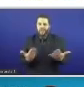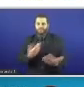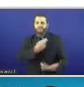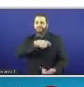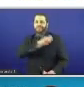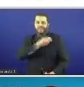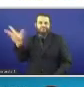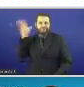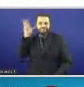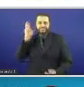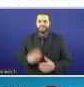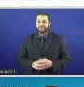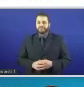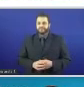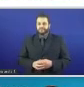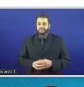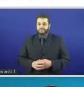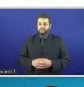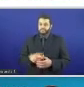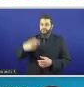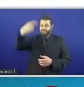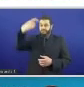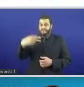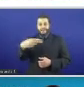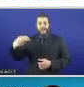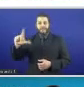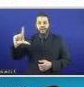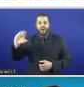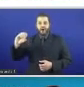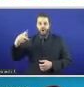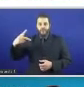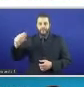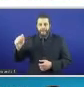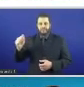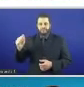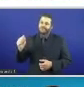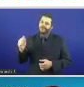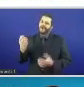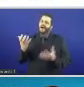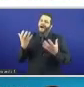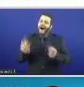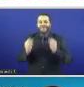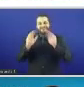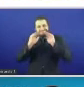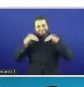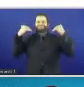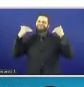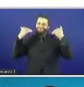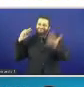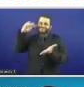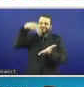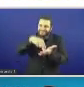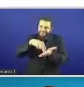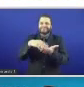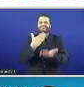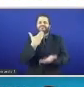Lopa Banerjee ha dicho que está muy contenta de estar aquí. Agradece al gobierno de México, agradece a Francia y